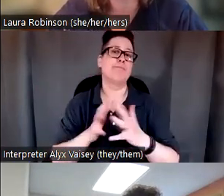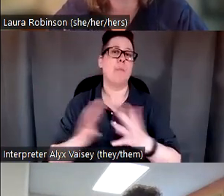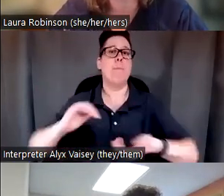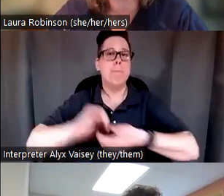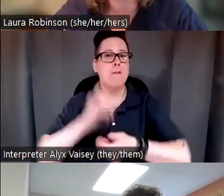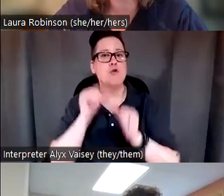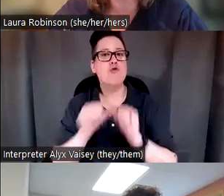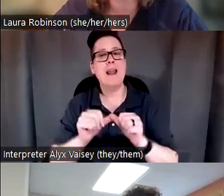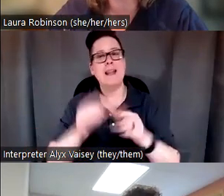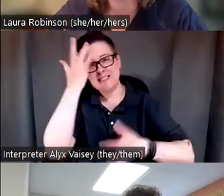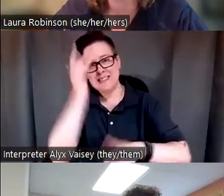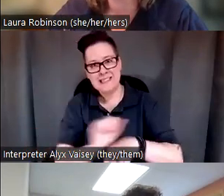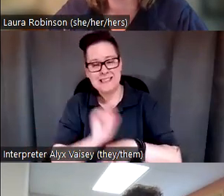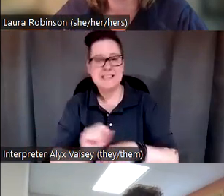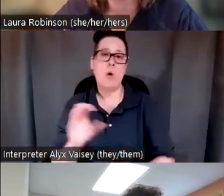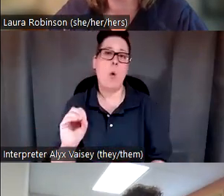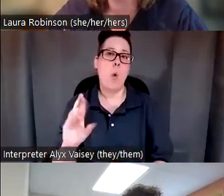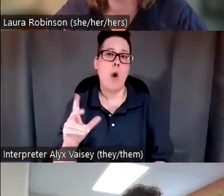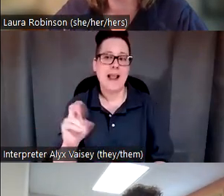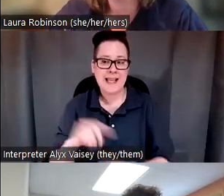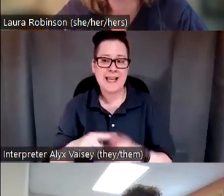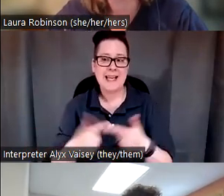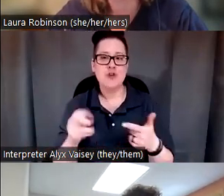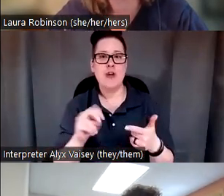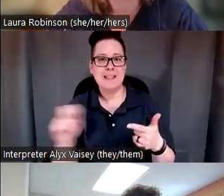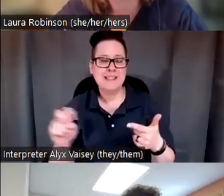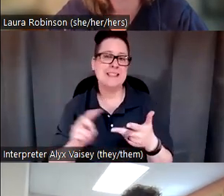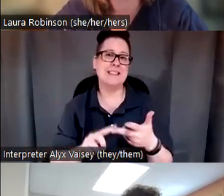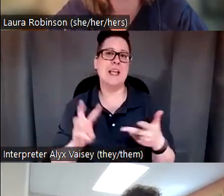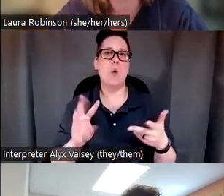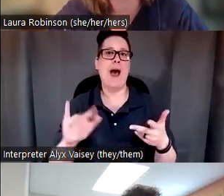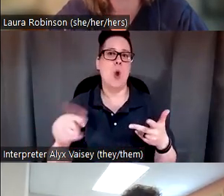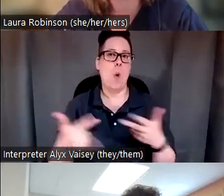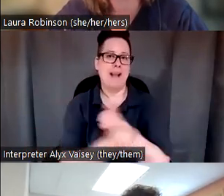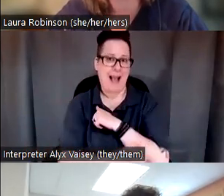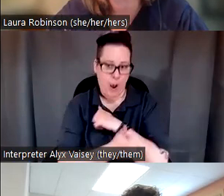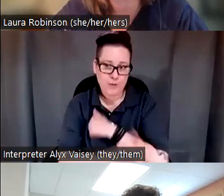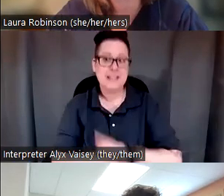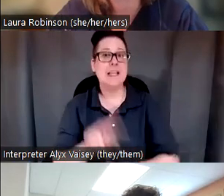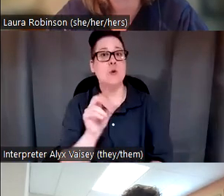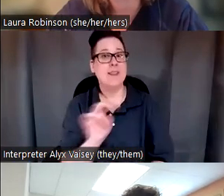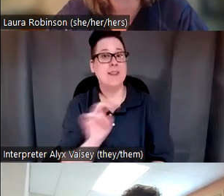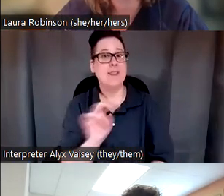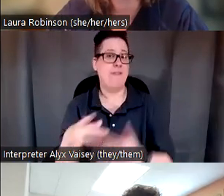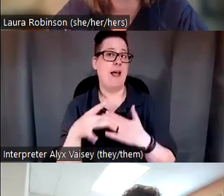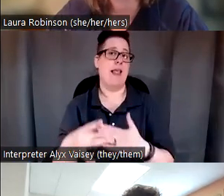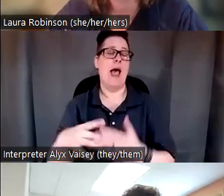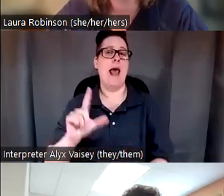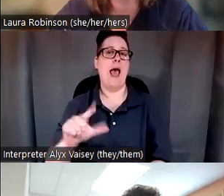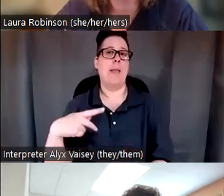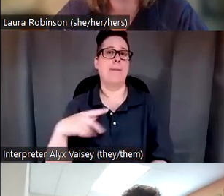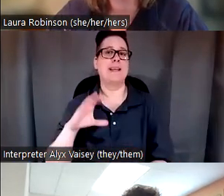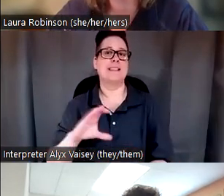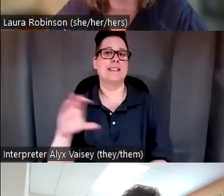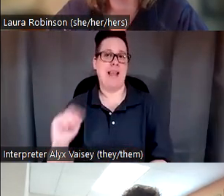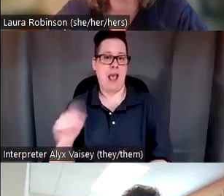disease initiatives for Orleans, Genesee, and Wyoming counties. In 2007, she led the initiative for LPCCN to become the